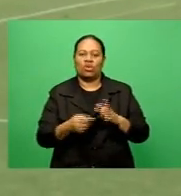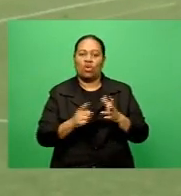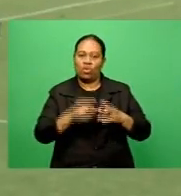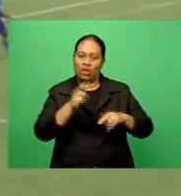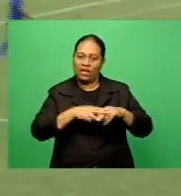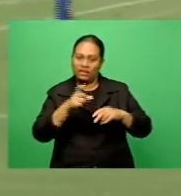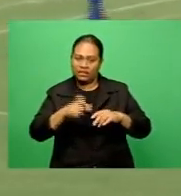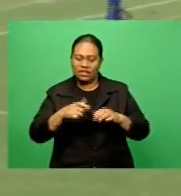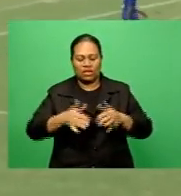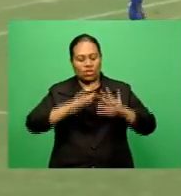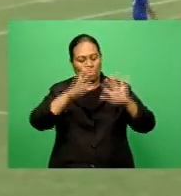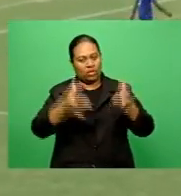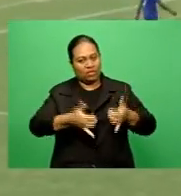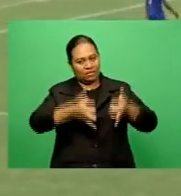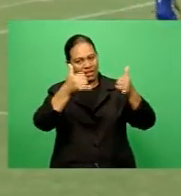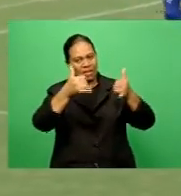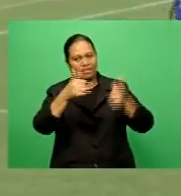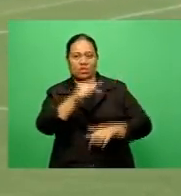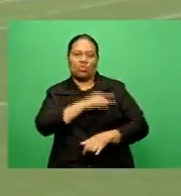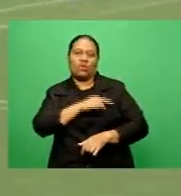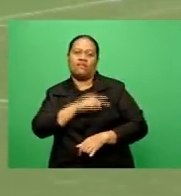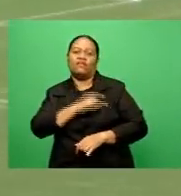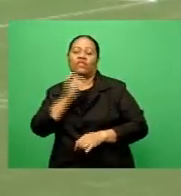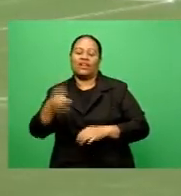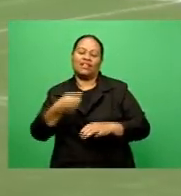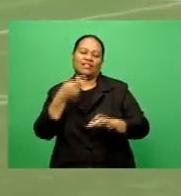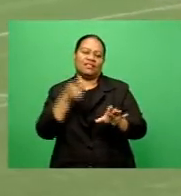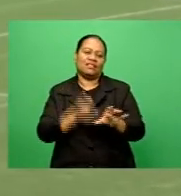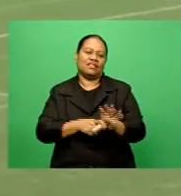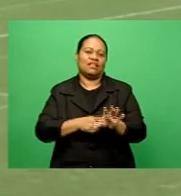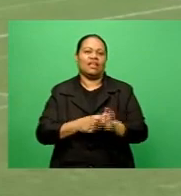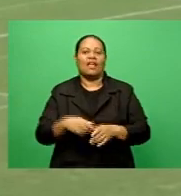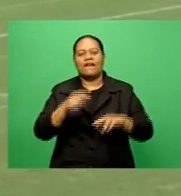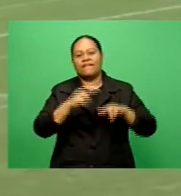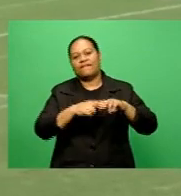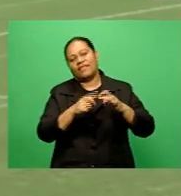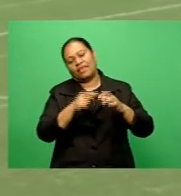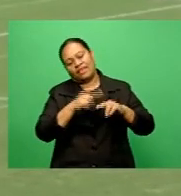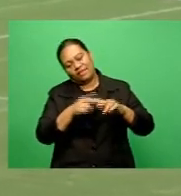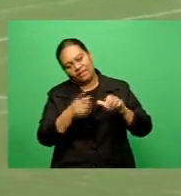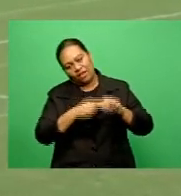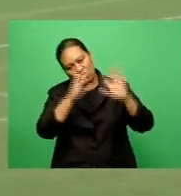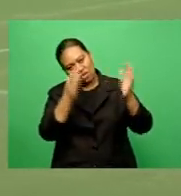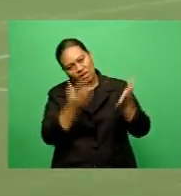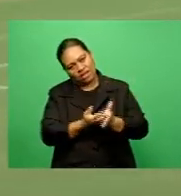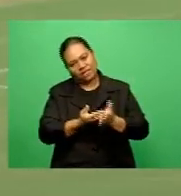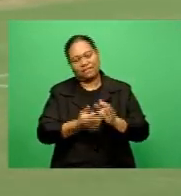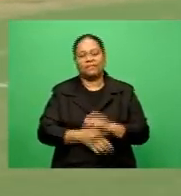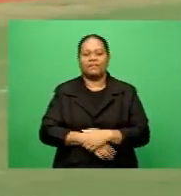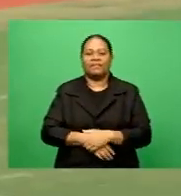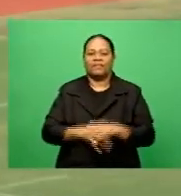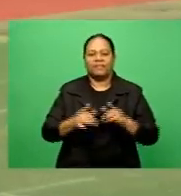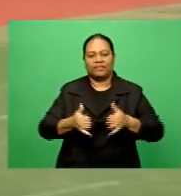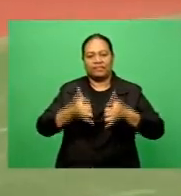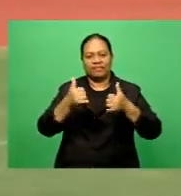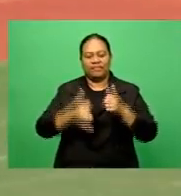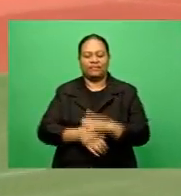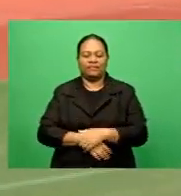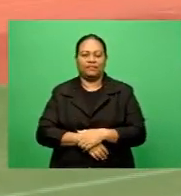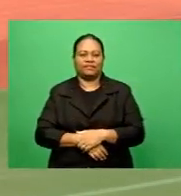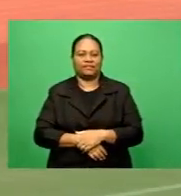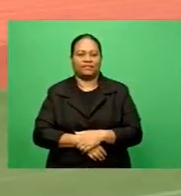Nations Cup is a qualifying event for the 2022 FIFA World Cup to be held in Qatar. Caroline